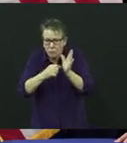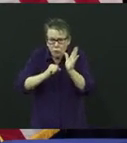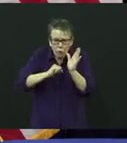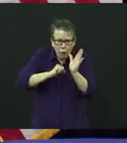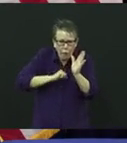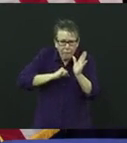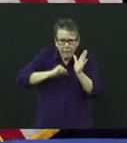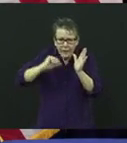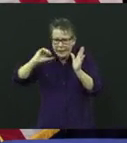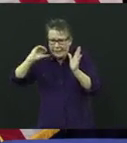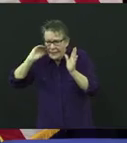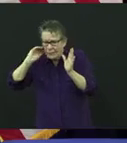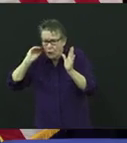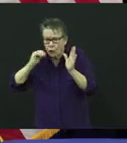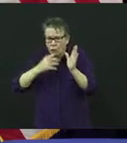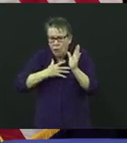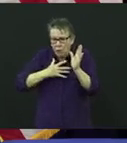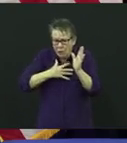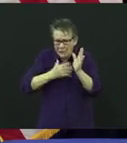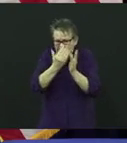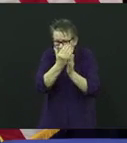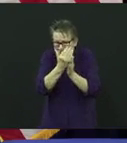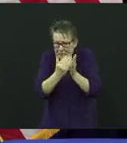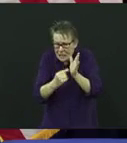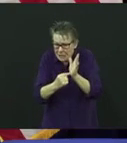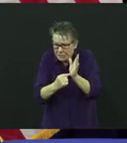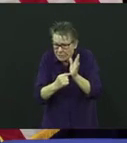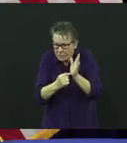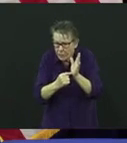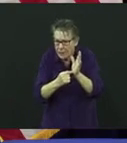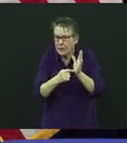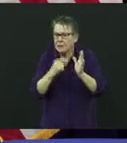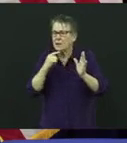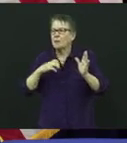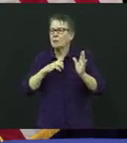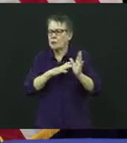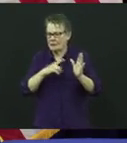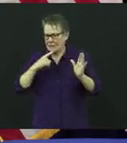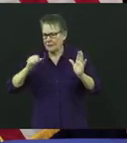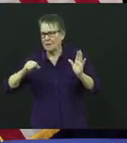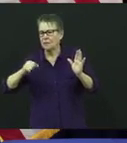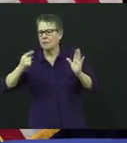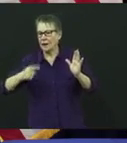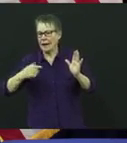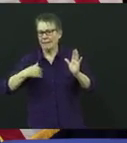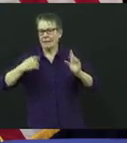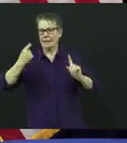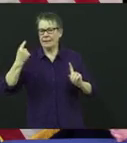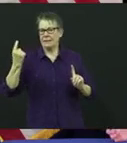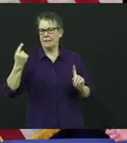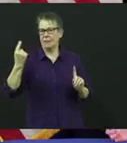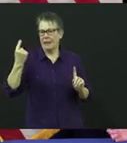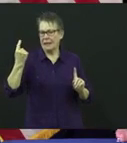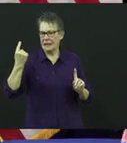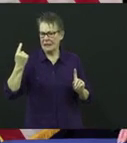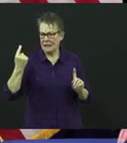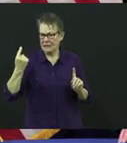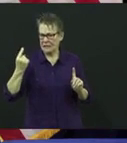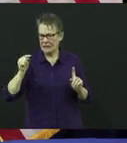So I guess if there's a good news associated with that, a further piece of good news is the asymptomatic folks are not even a part of